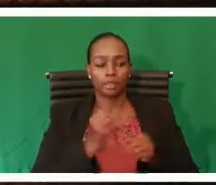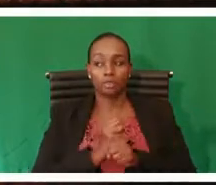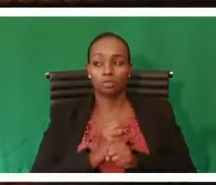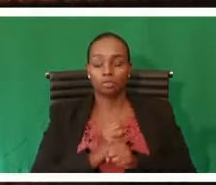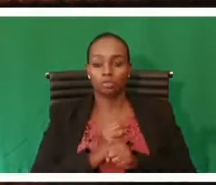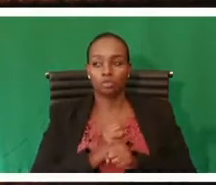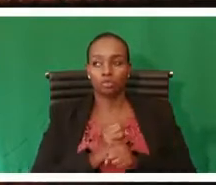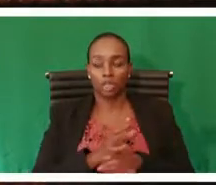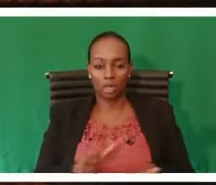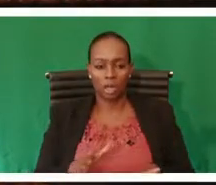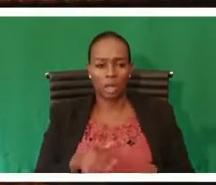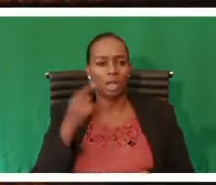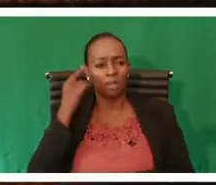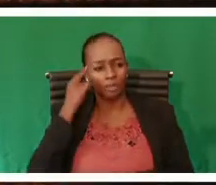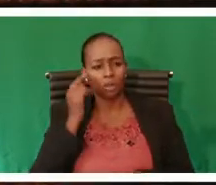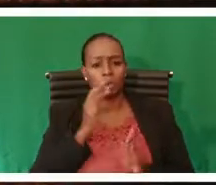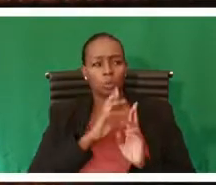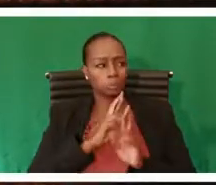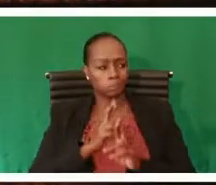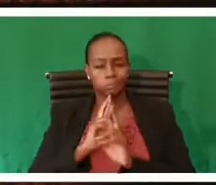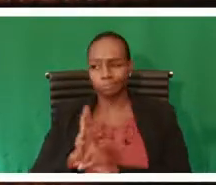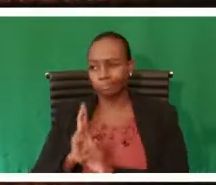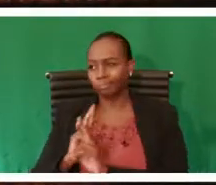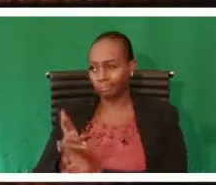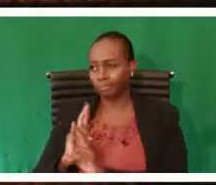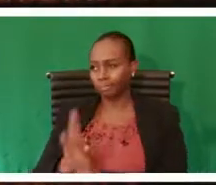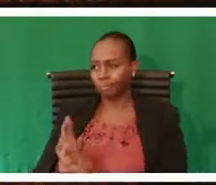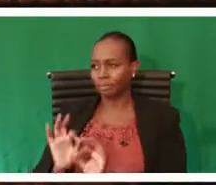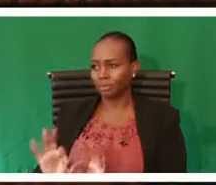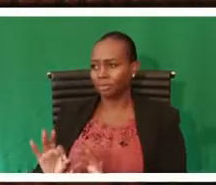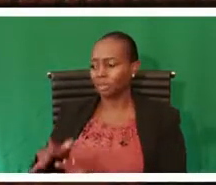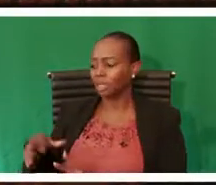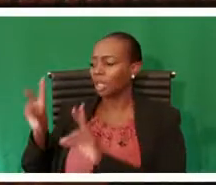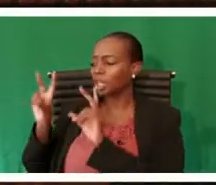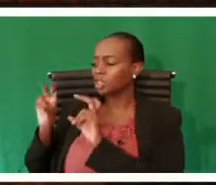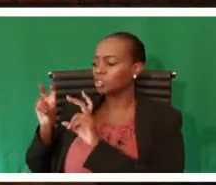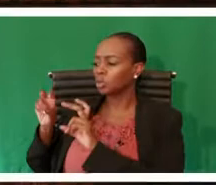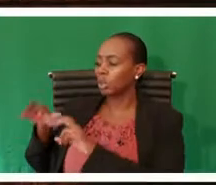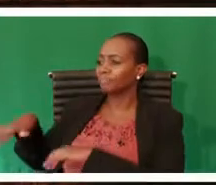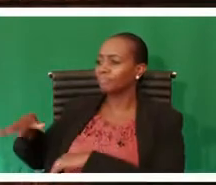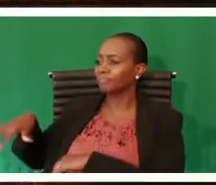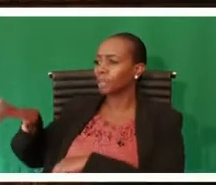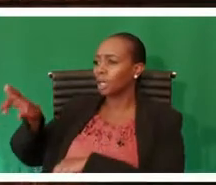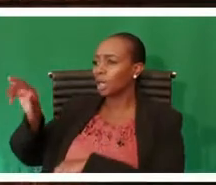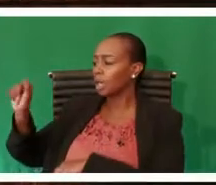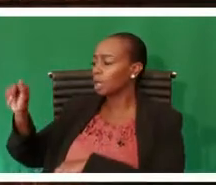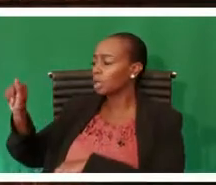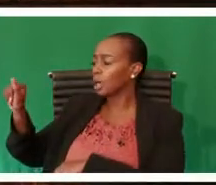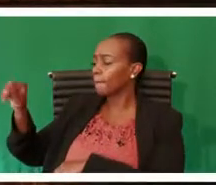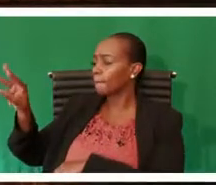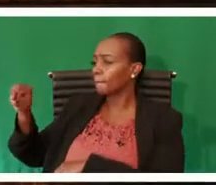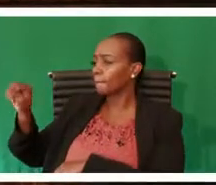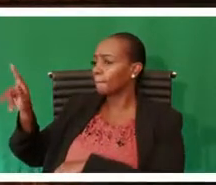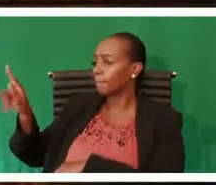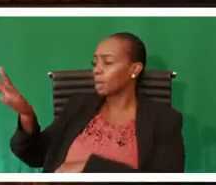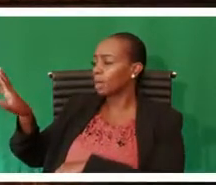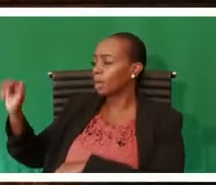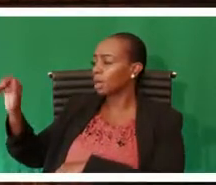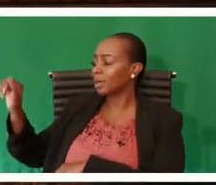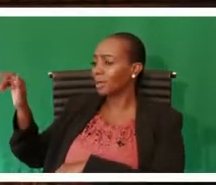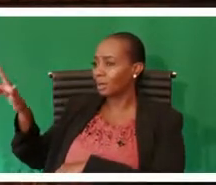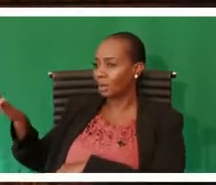appropriately on the issue of Ramkral, so I won't go there. But